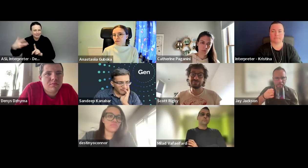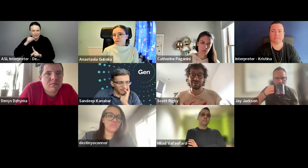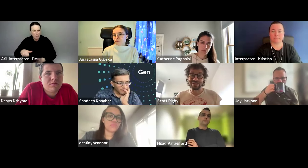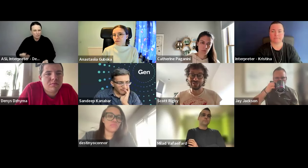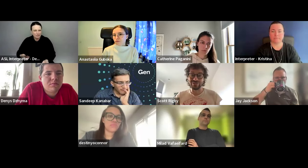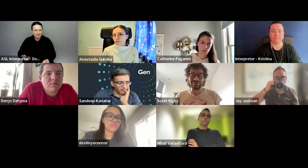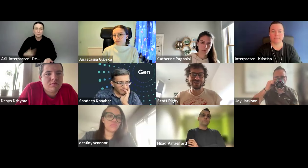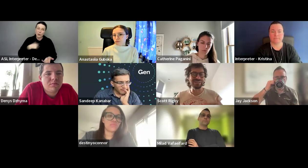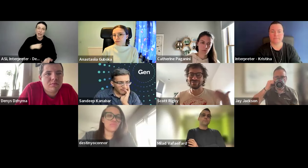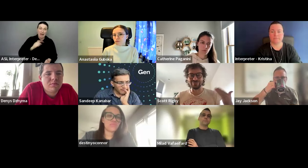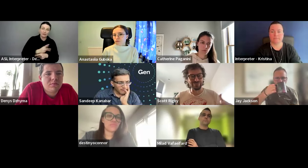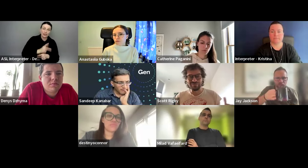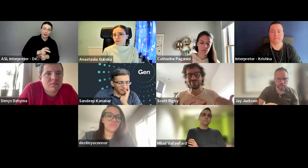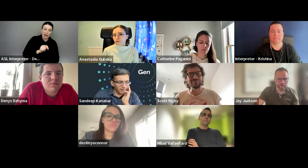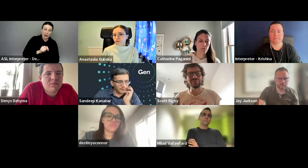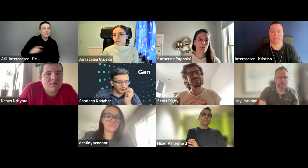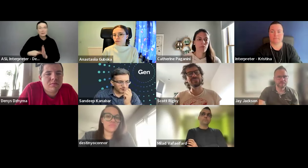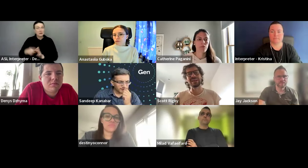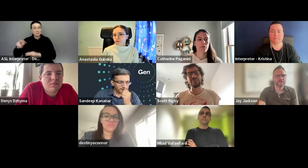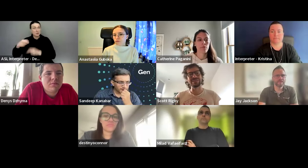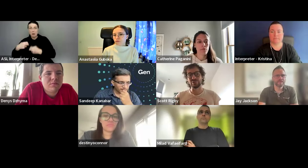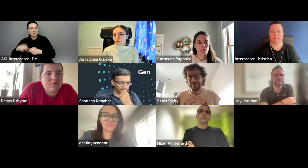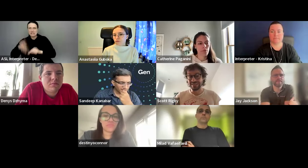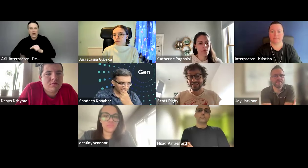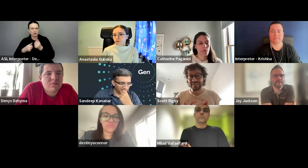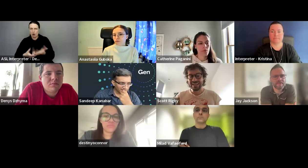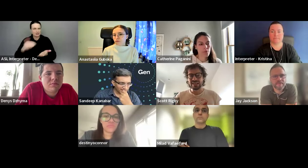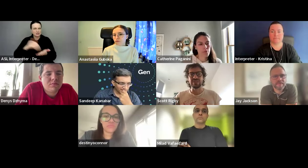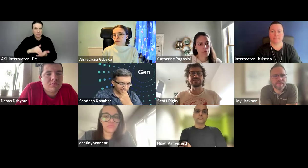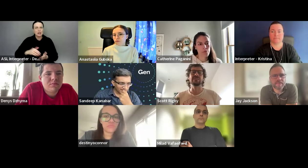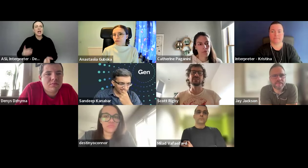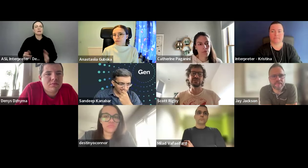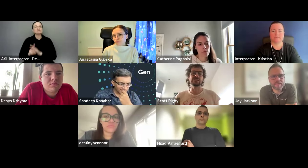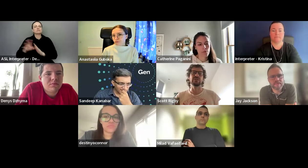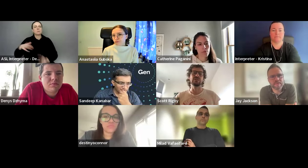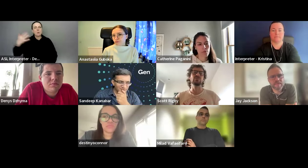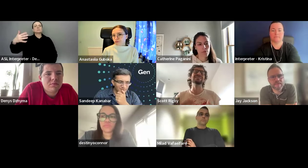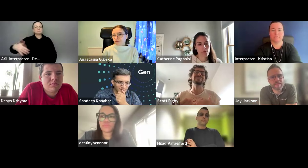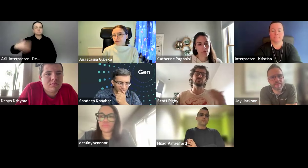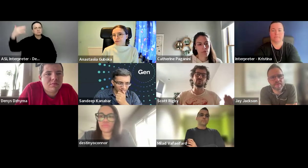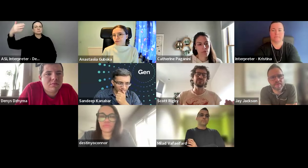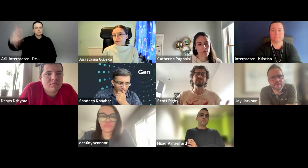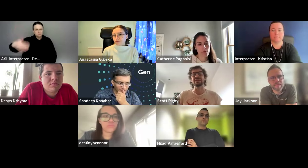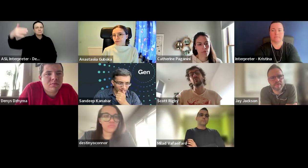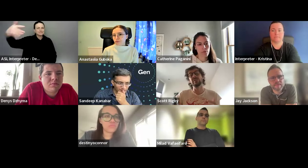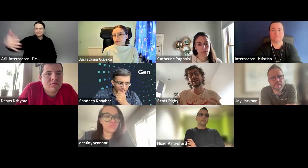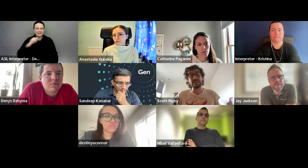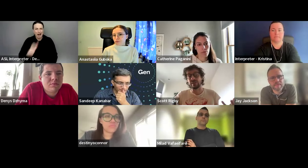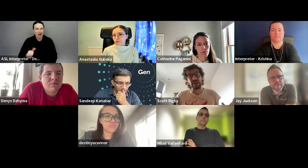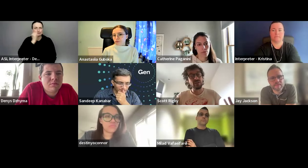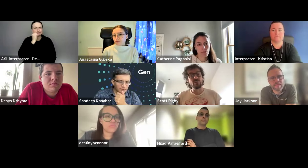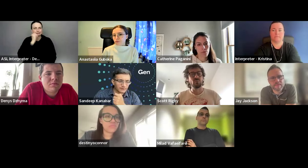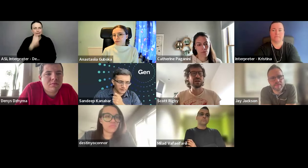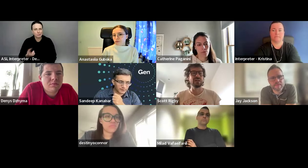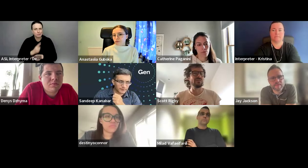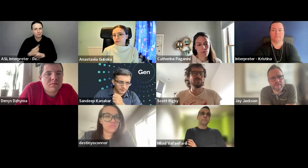And sometimes their issue isn't really reproducible. It's something that happens intermittently. So that's a thing to identify too, and to work with them to help them